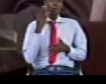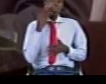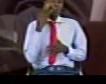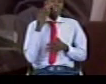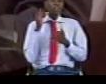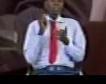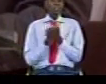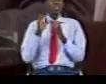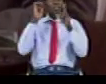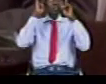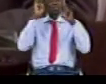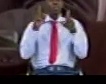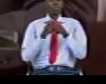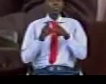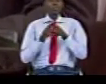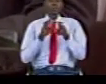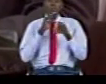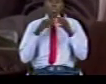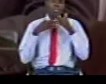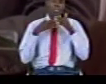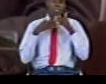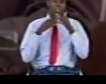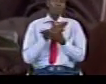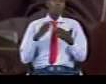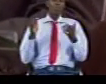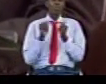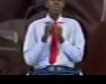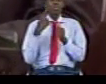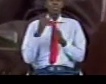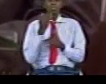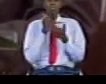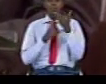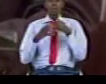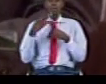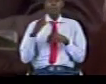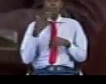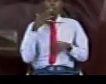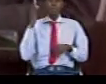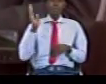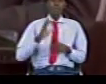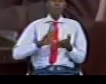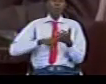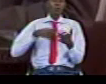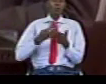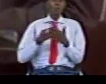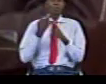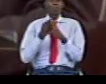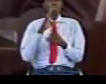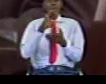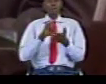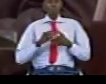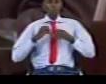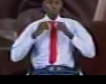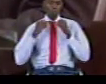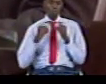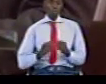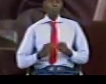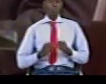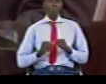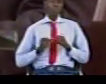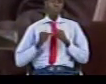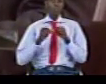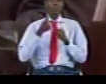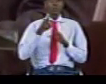also, being led away with the error of the wicked, fall from your own steadfastness, but grow in